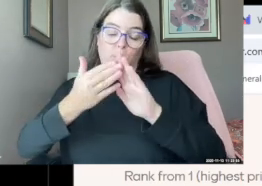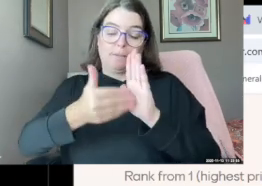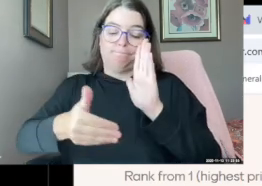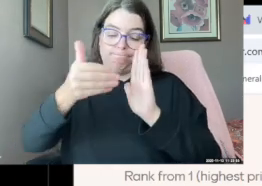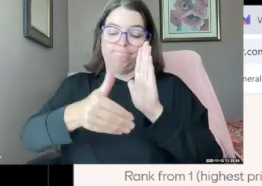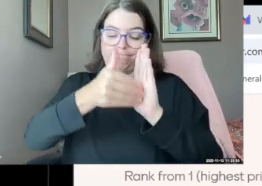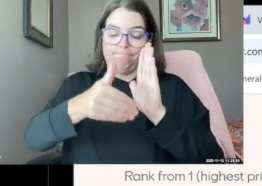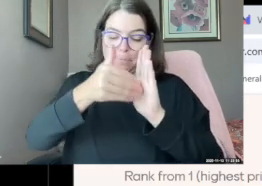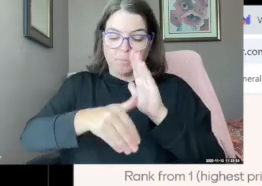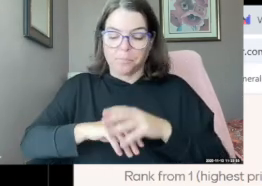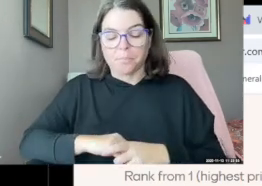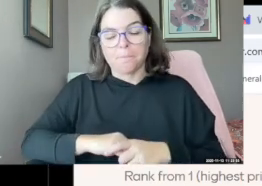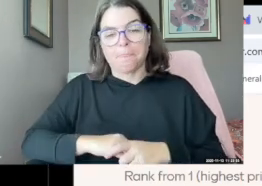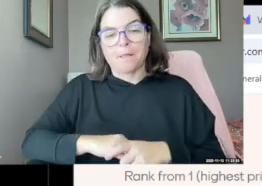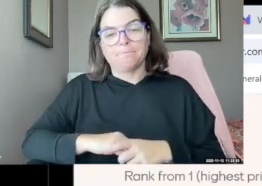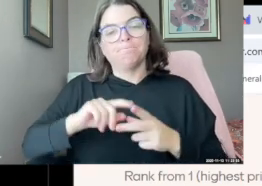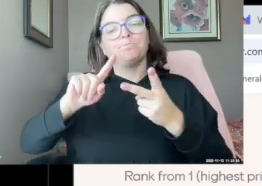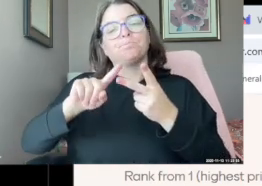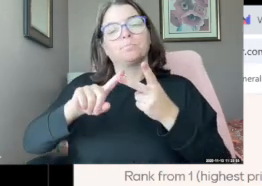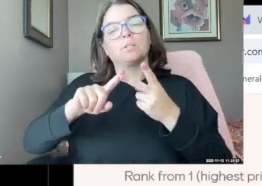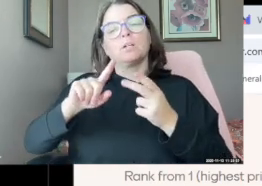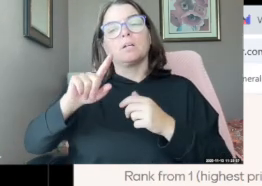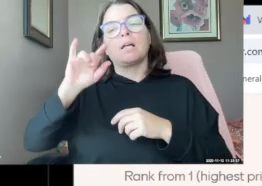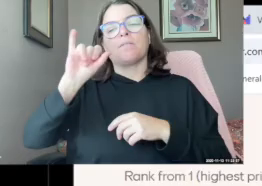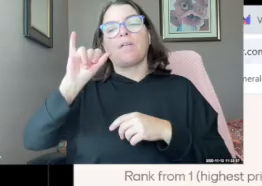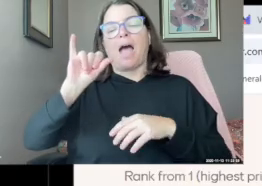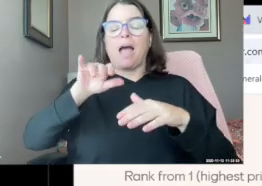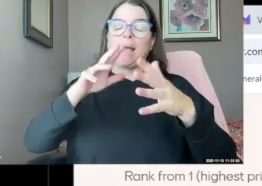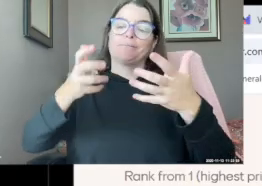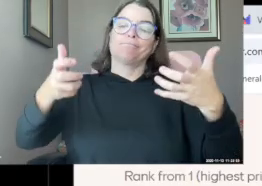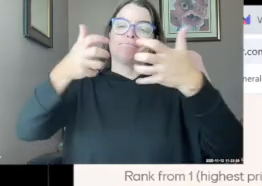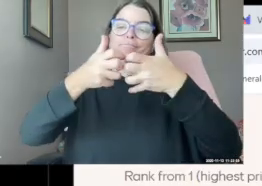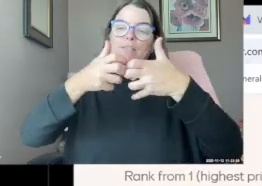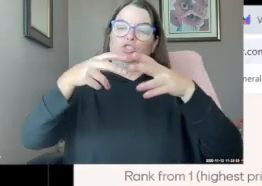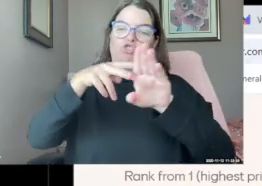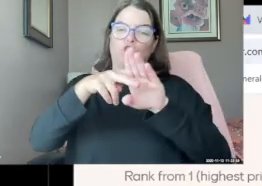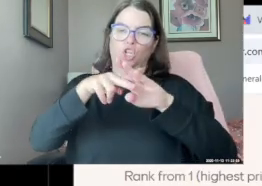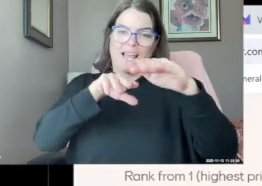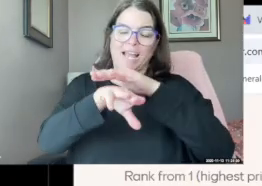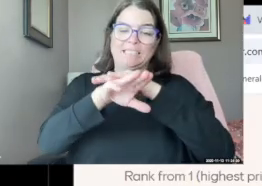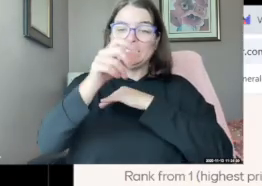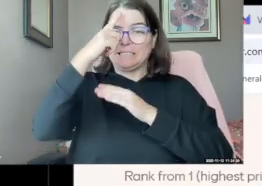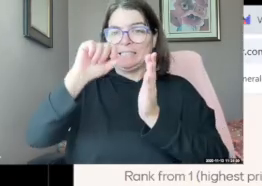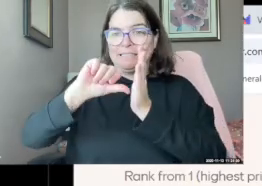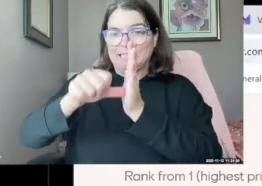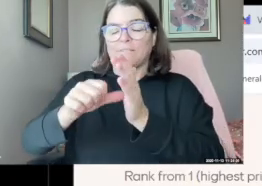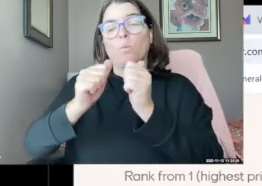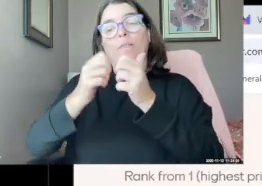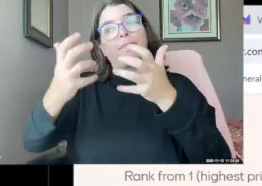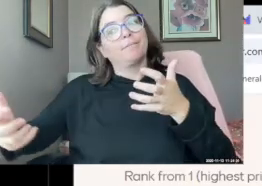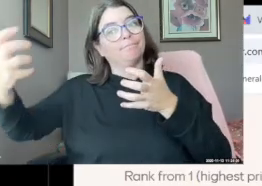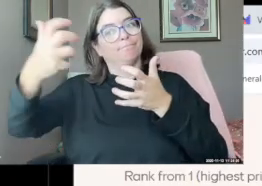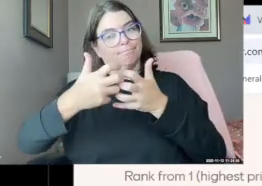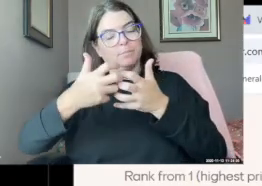their record. And that's something that we've heard directly back from the community repeatedly. My second one was the